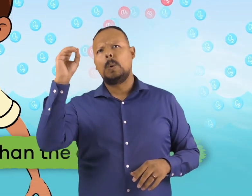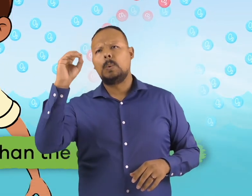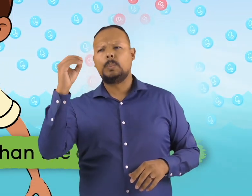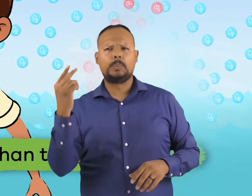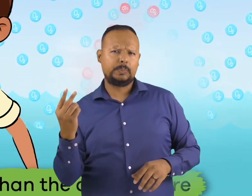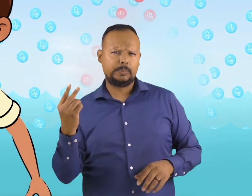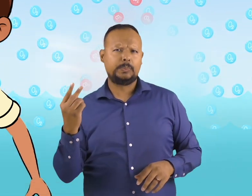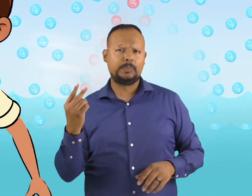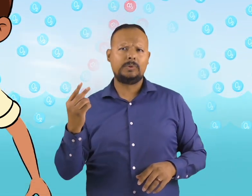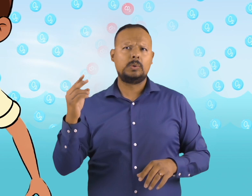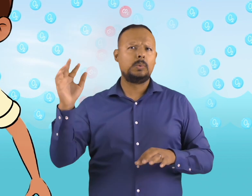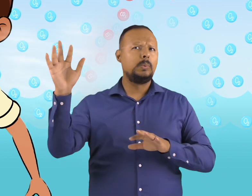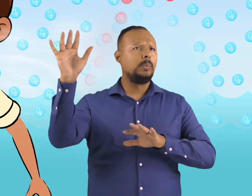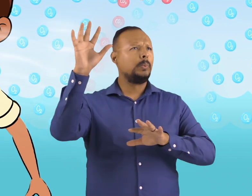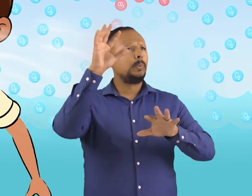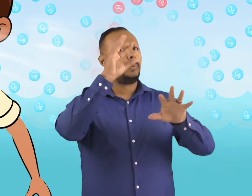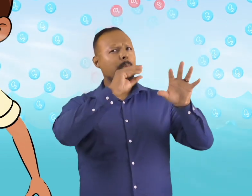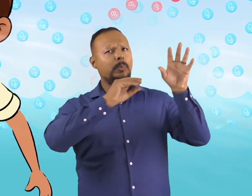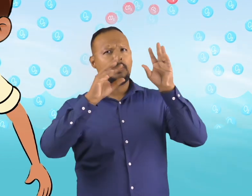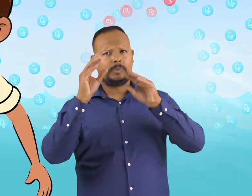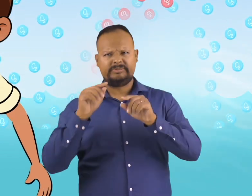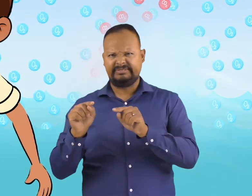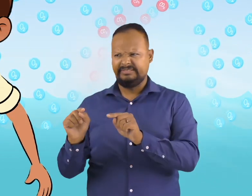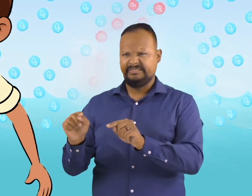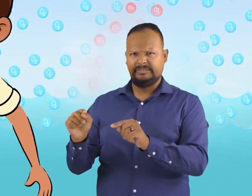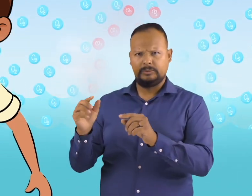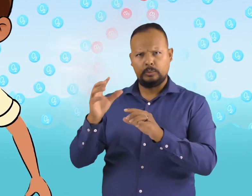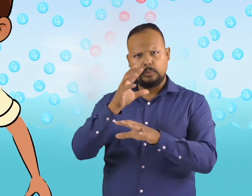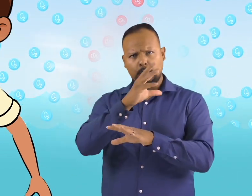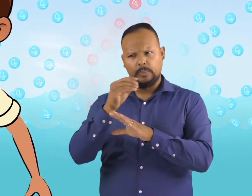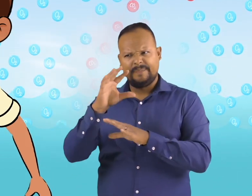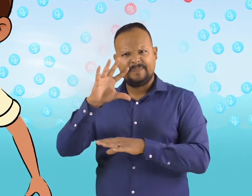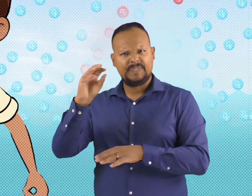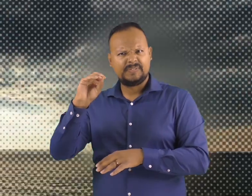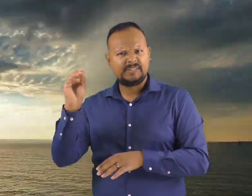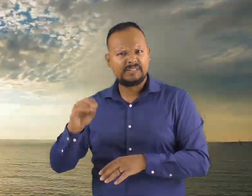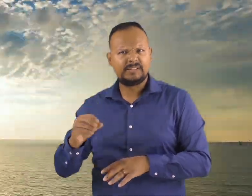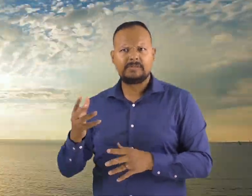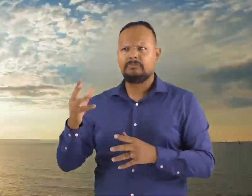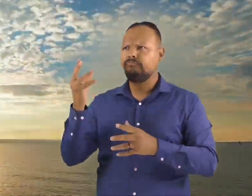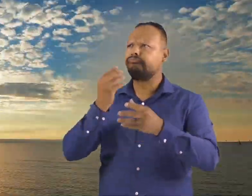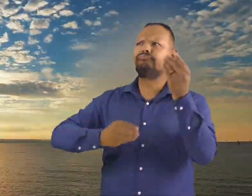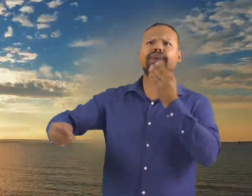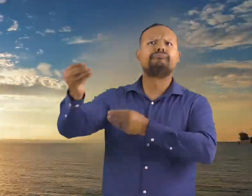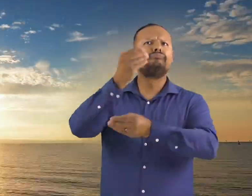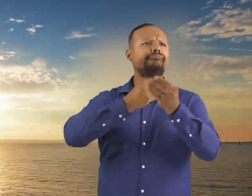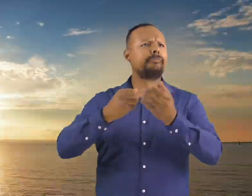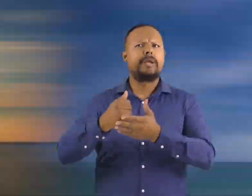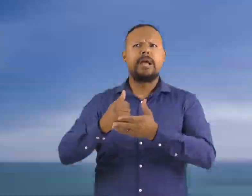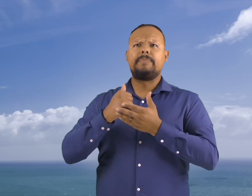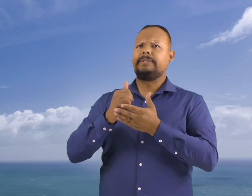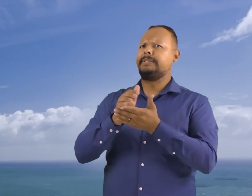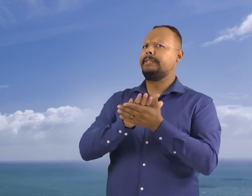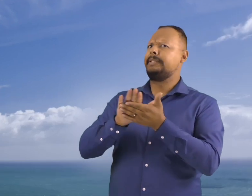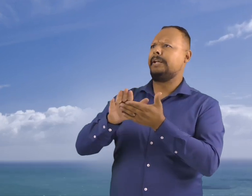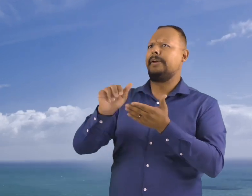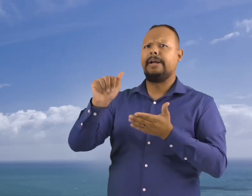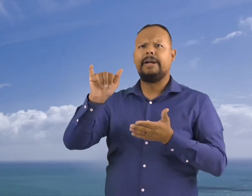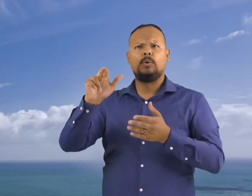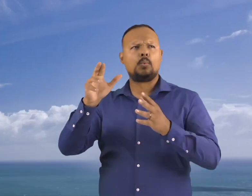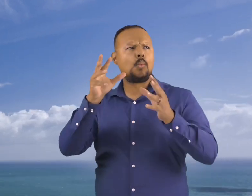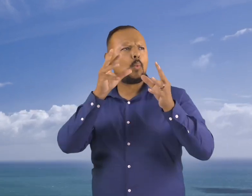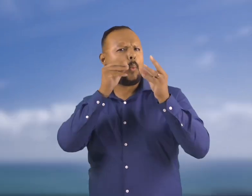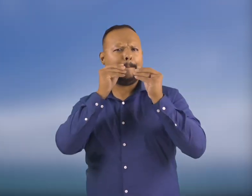atmosphere. This helps the air to stay healthy and breathable. Climate. The ocean